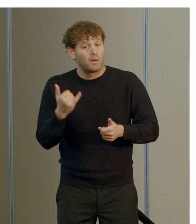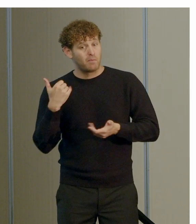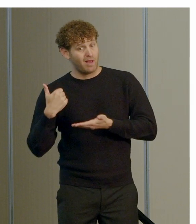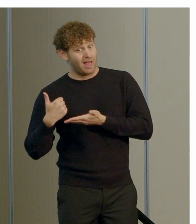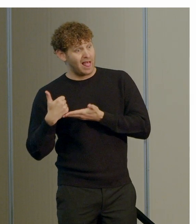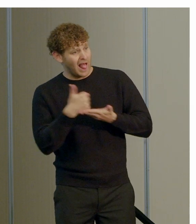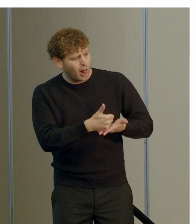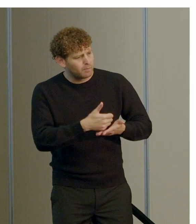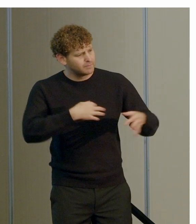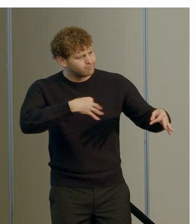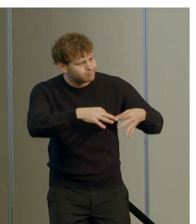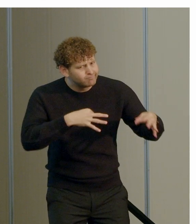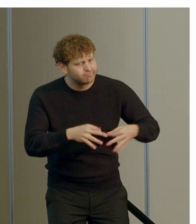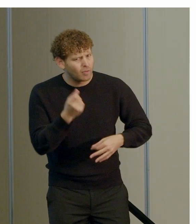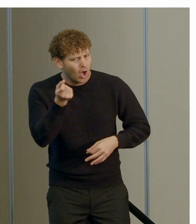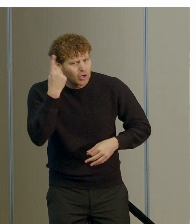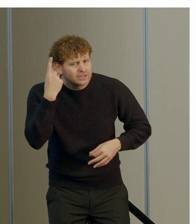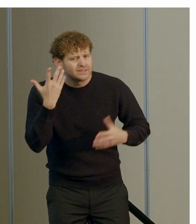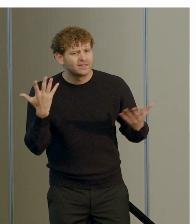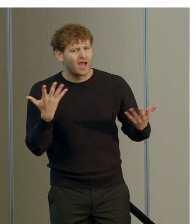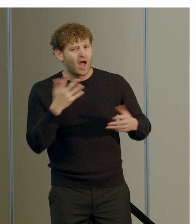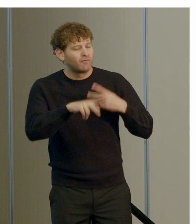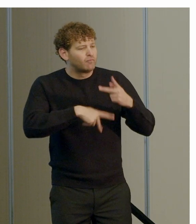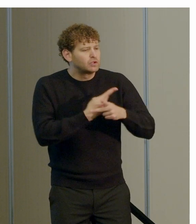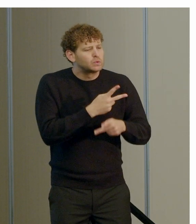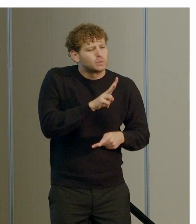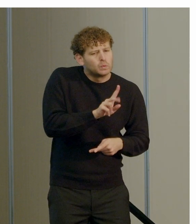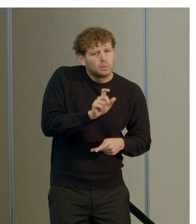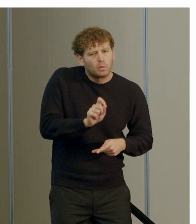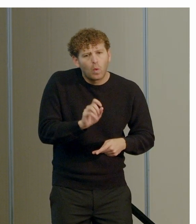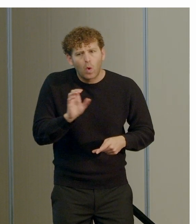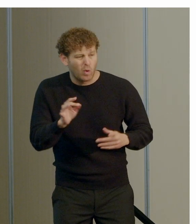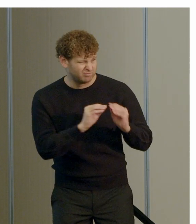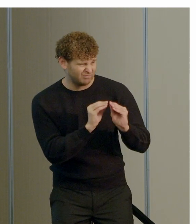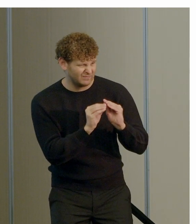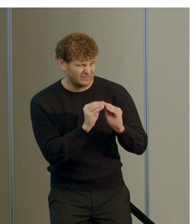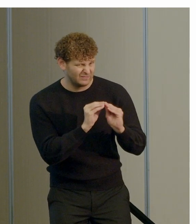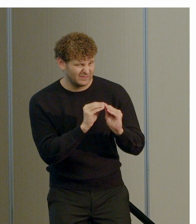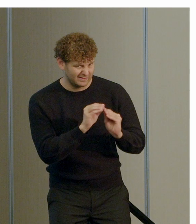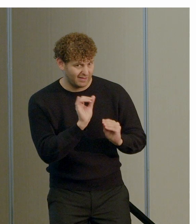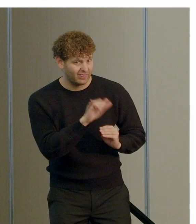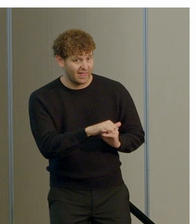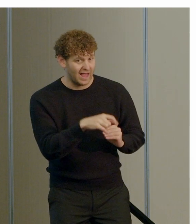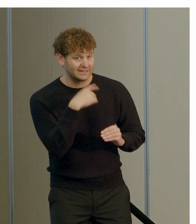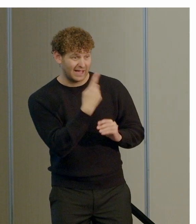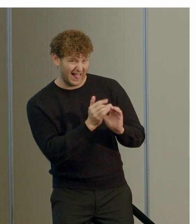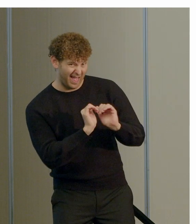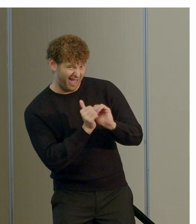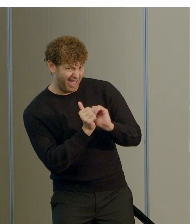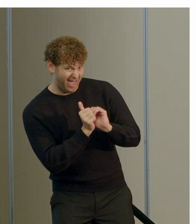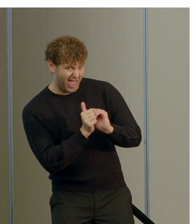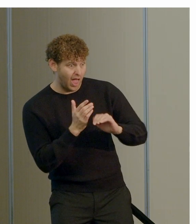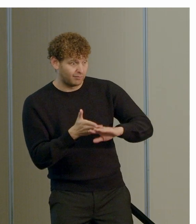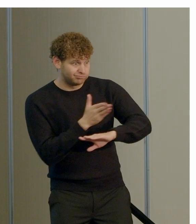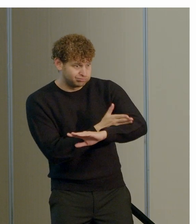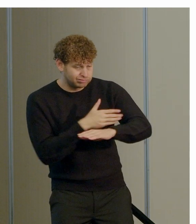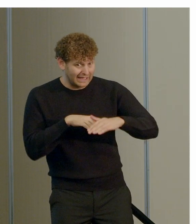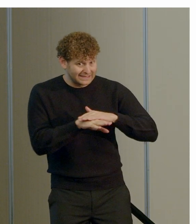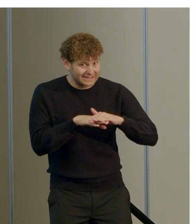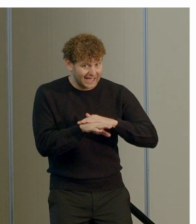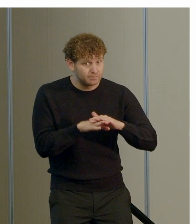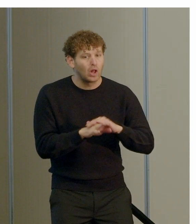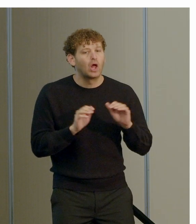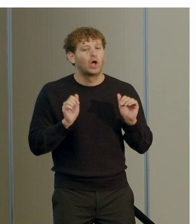2.x, maybe I can fix this accessibility issue. It could be a WCAG, an international standard, or it could be a